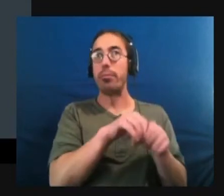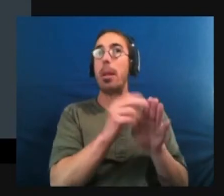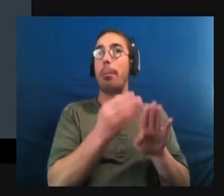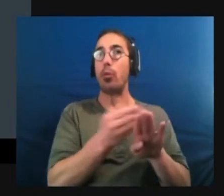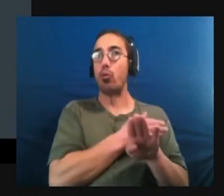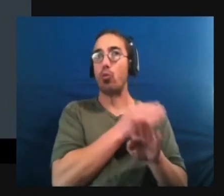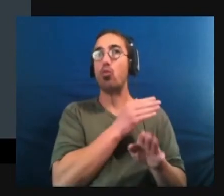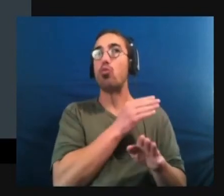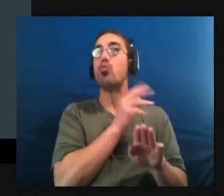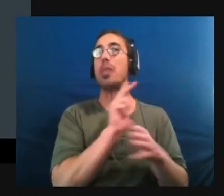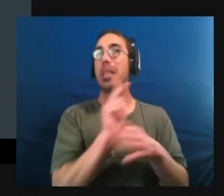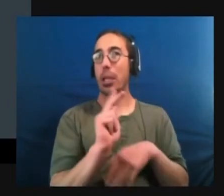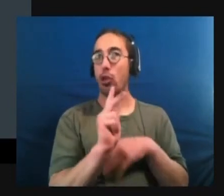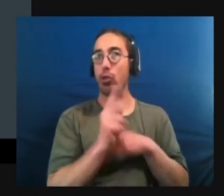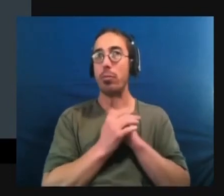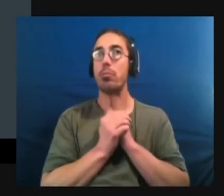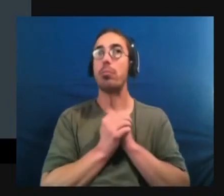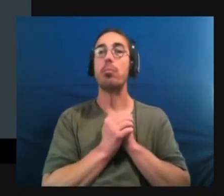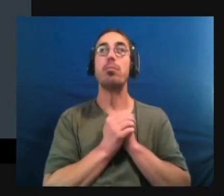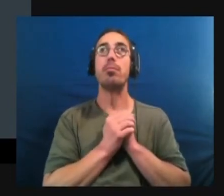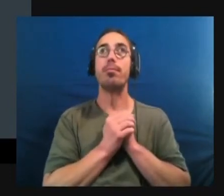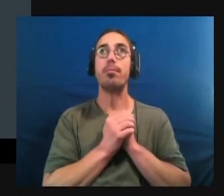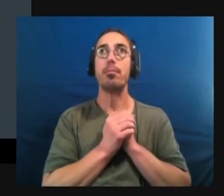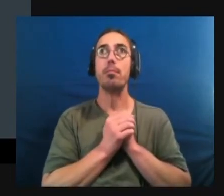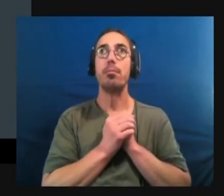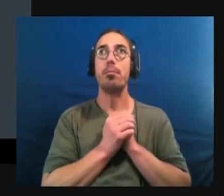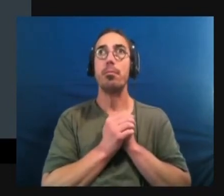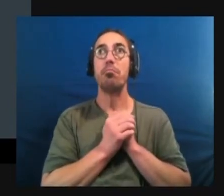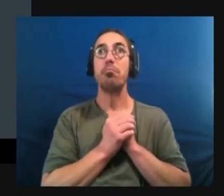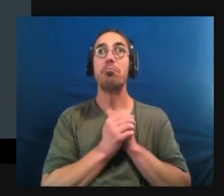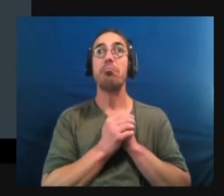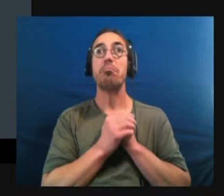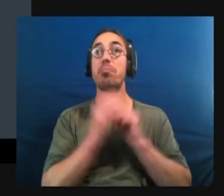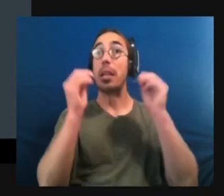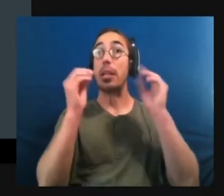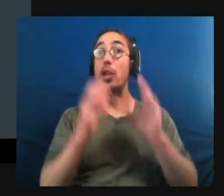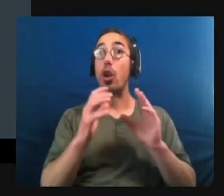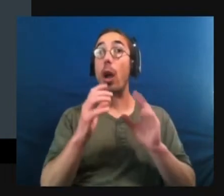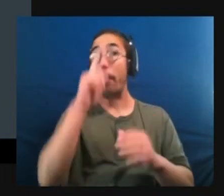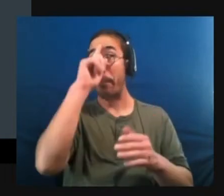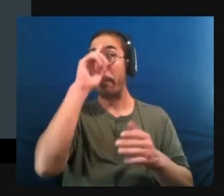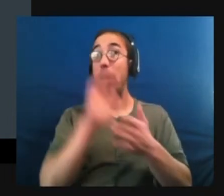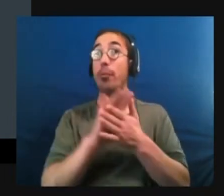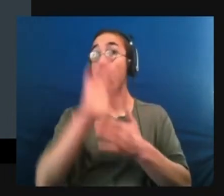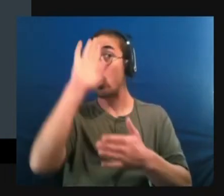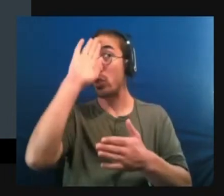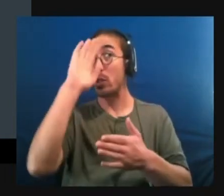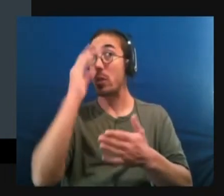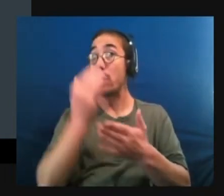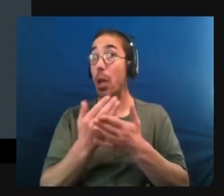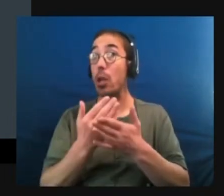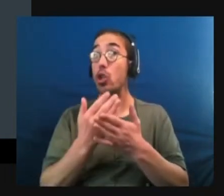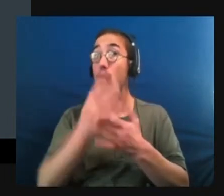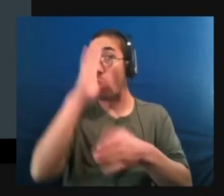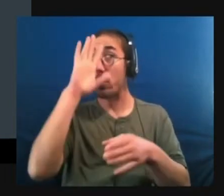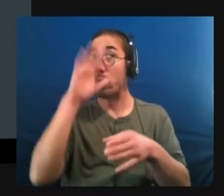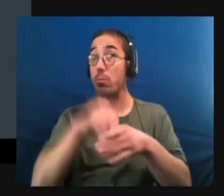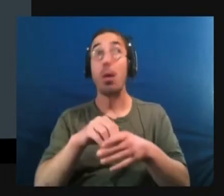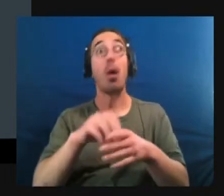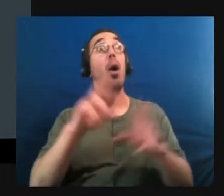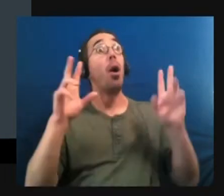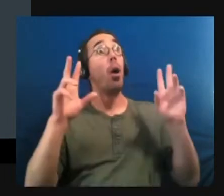teacher came to me and said, "I think your son is autistic." And I said,